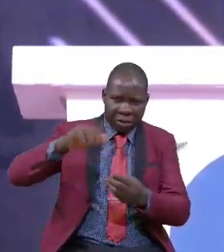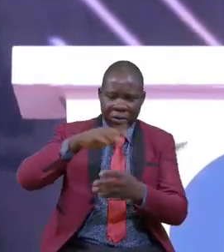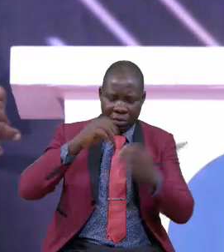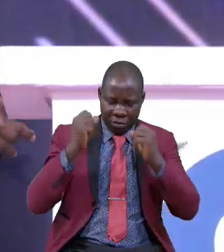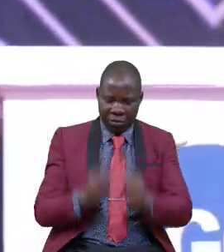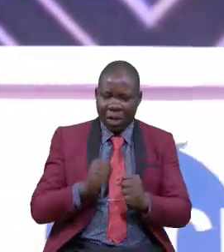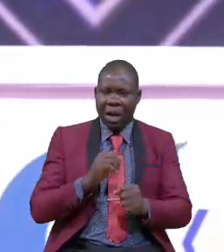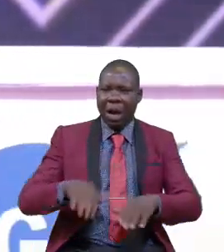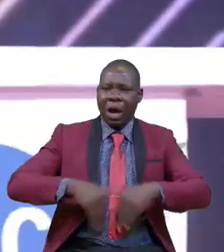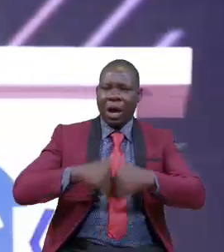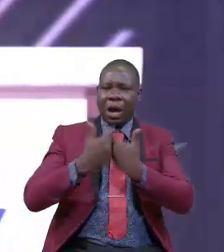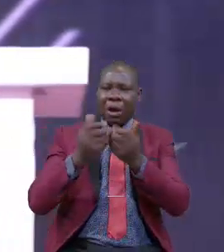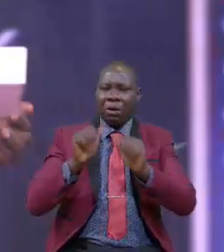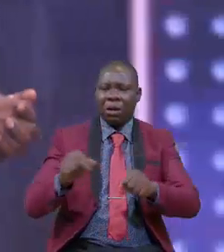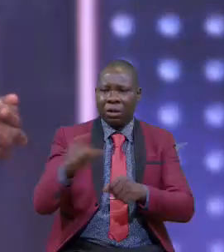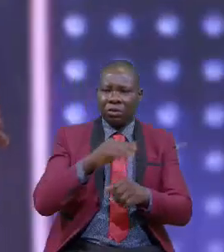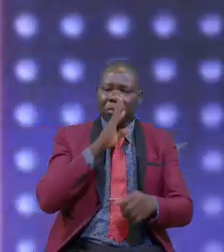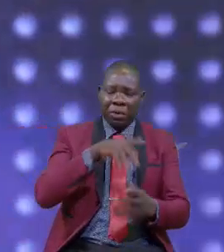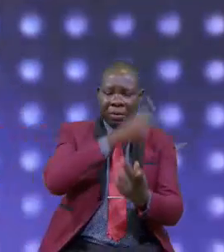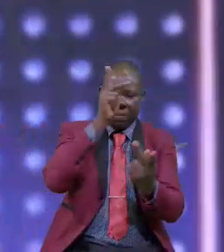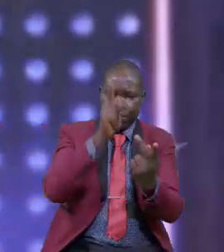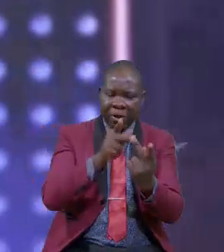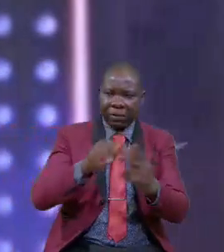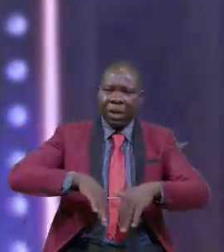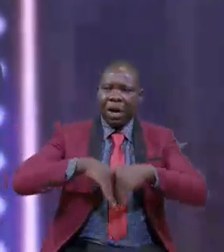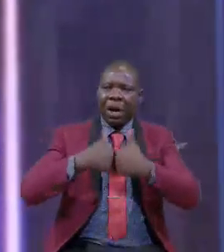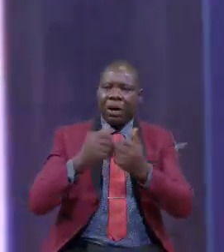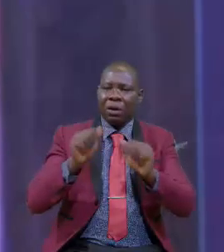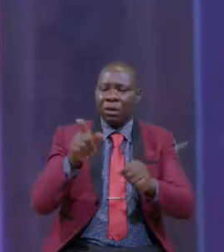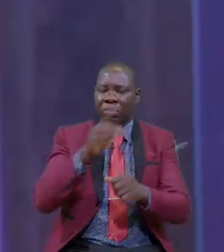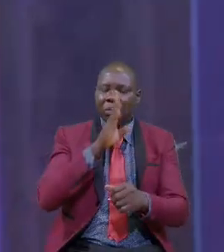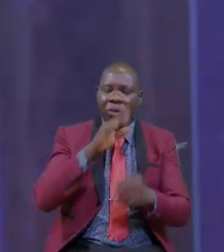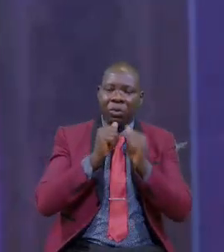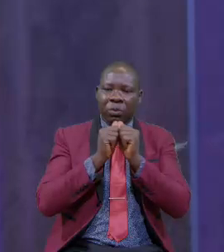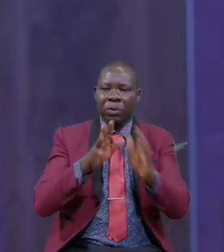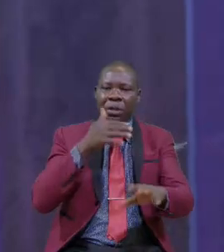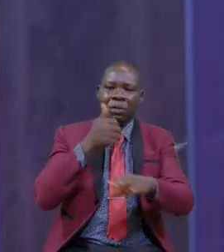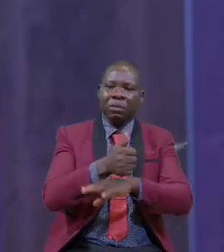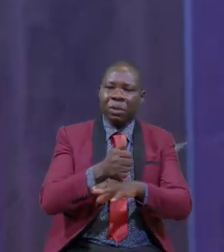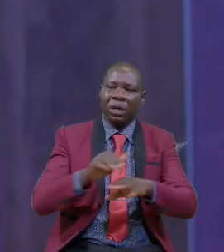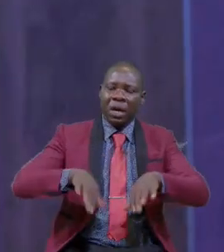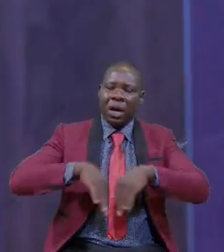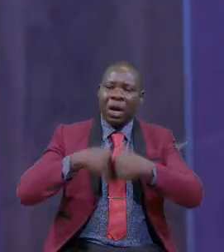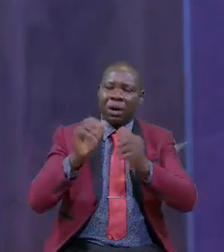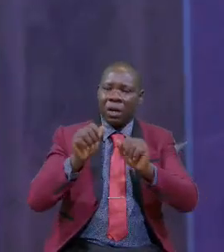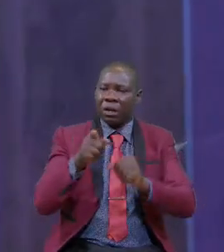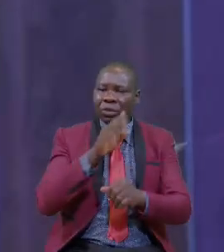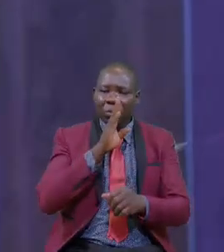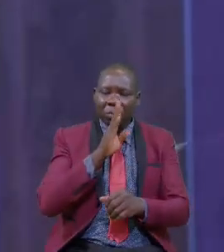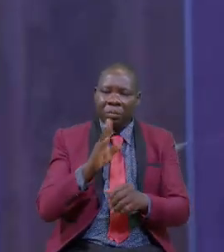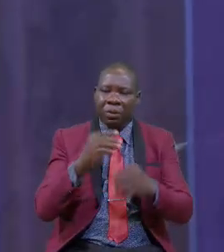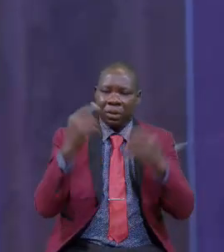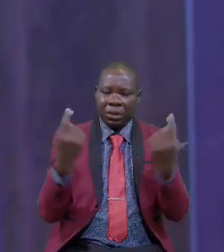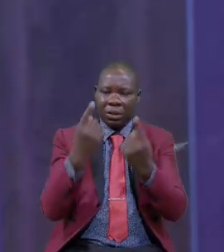How could you be perfect? How could you be blameless? How could you be sinless? In your own strength, impossible.